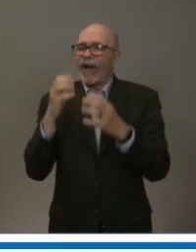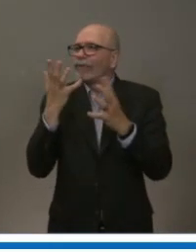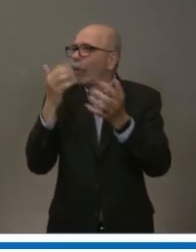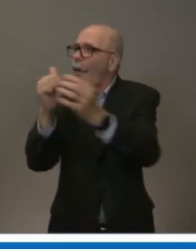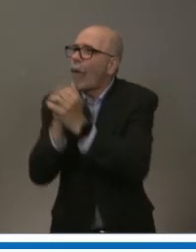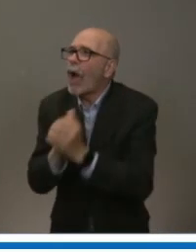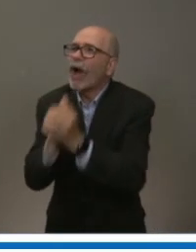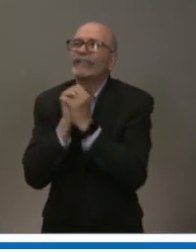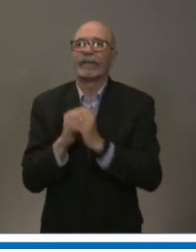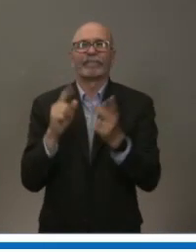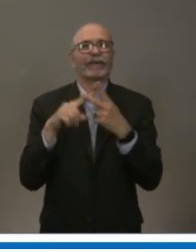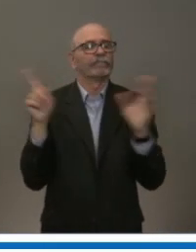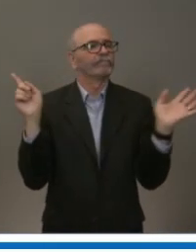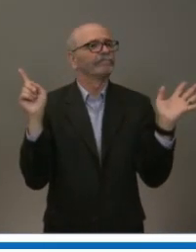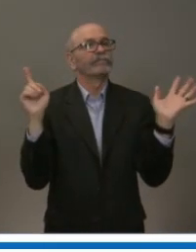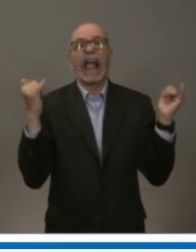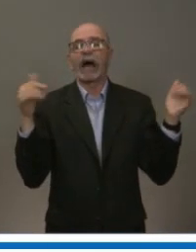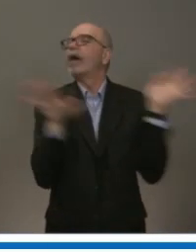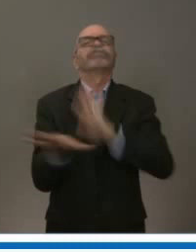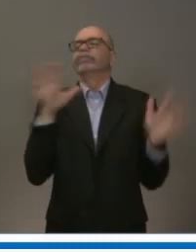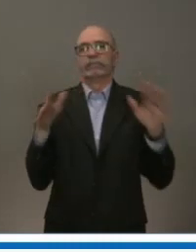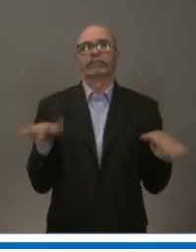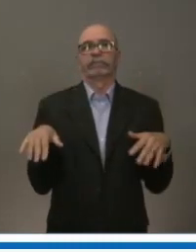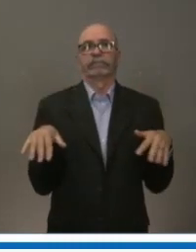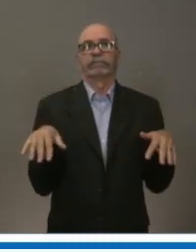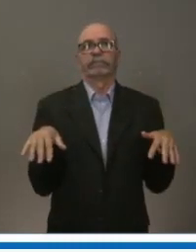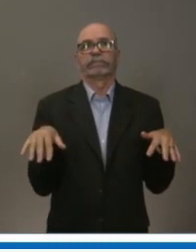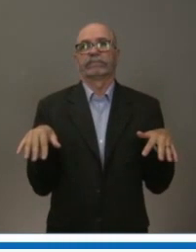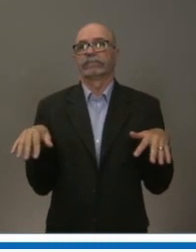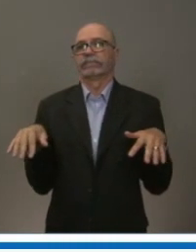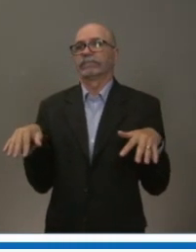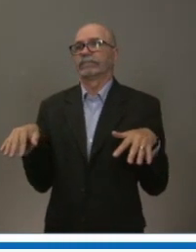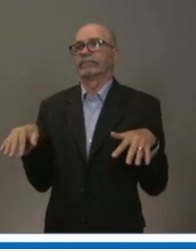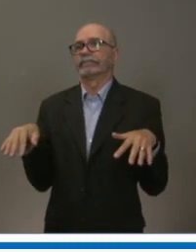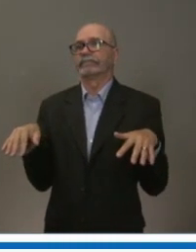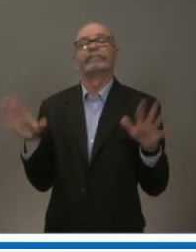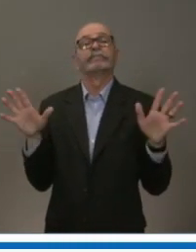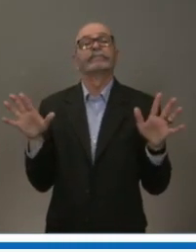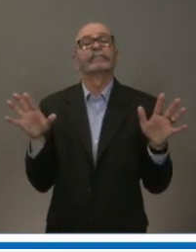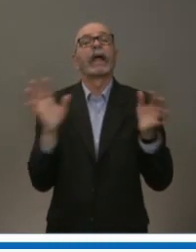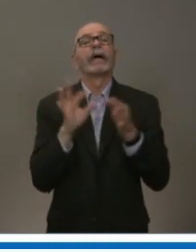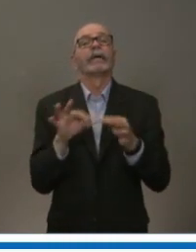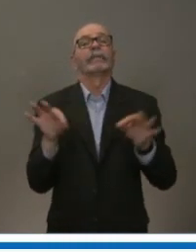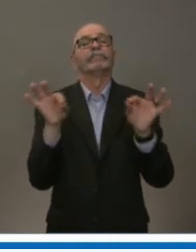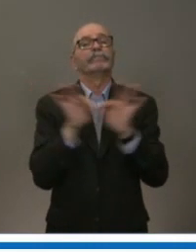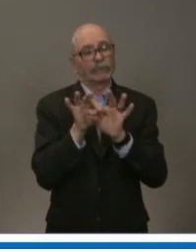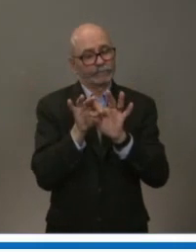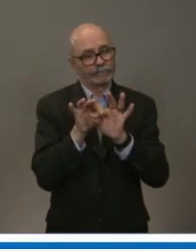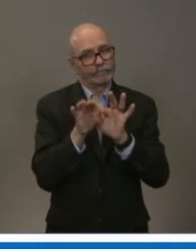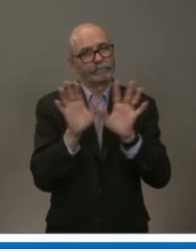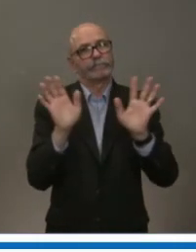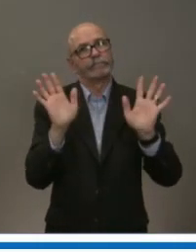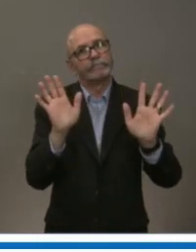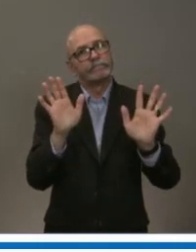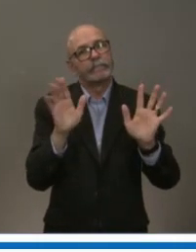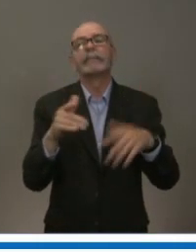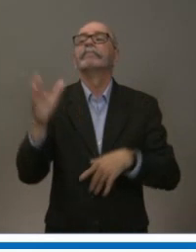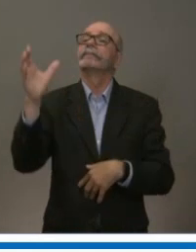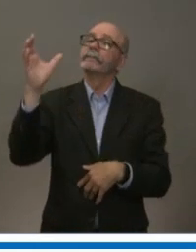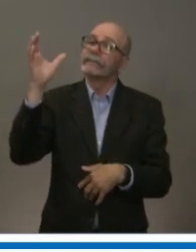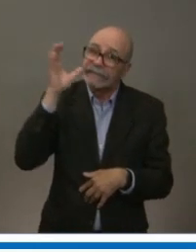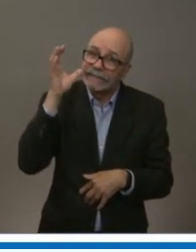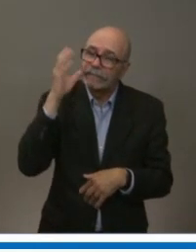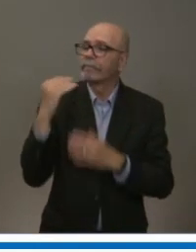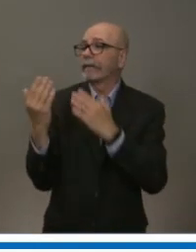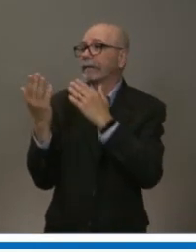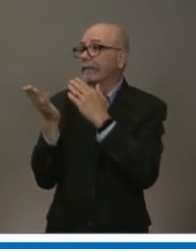However, despite those challenges, those difficulties, it's really important that we need to continue to stay together, working together, following the public health